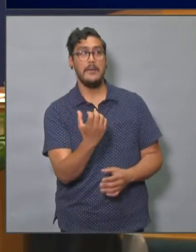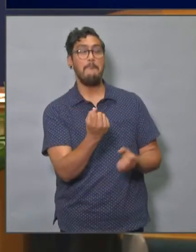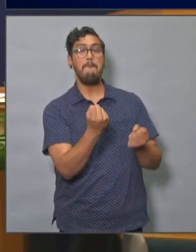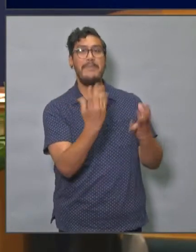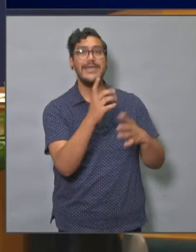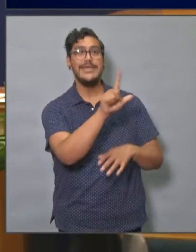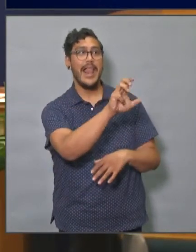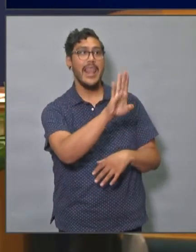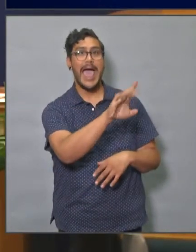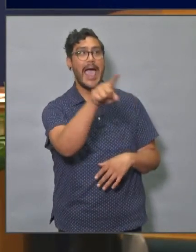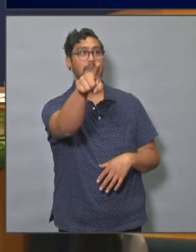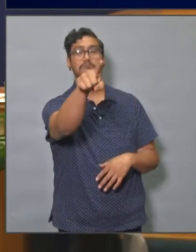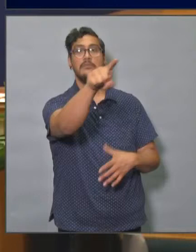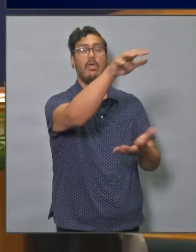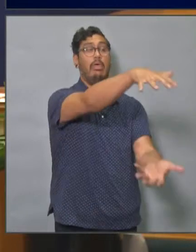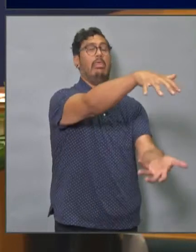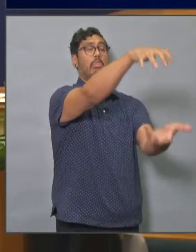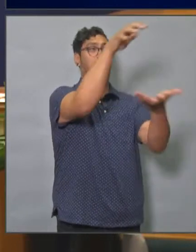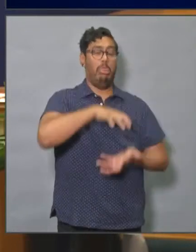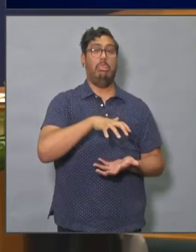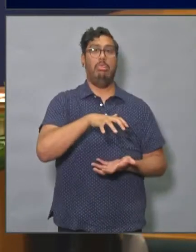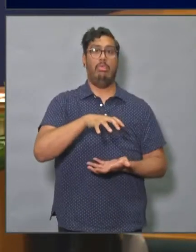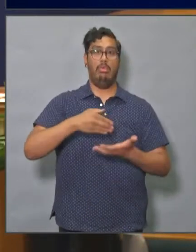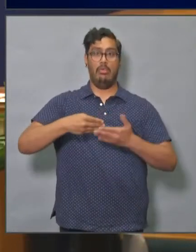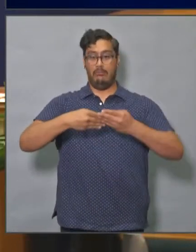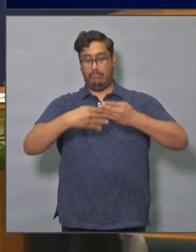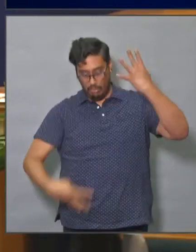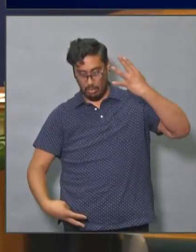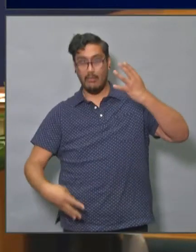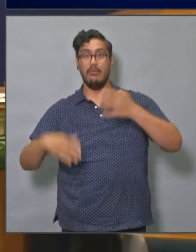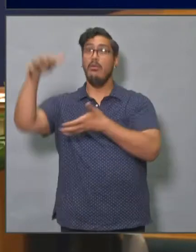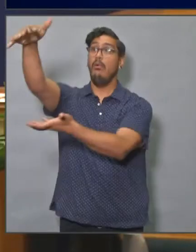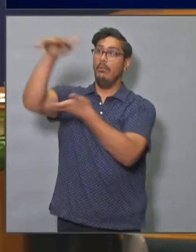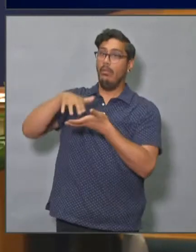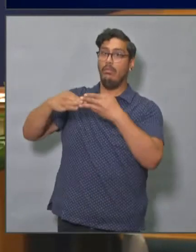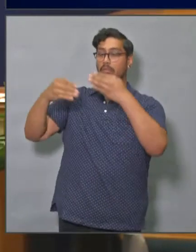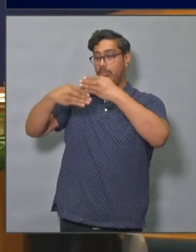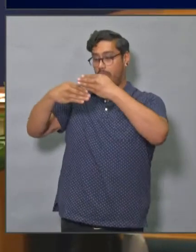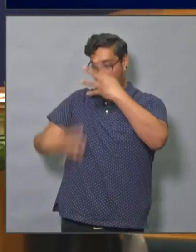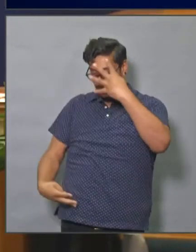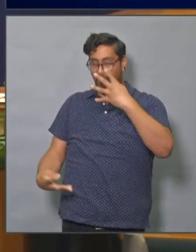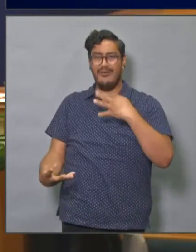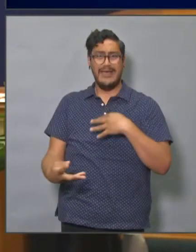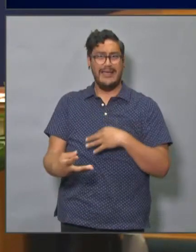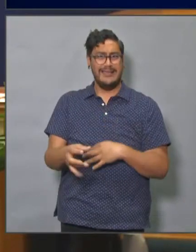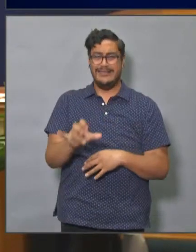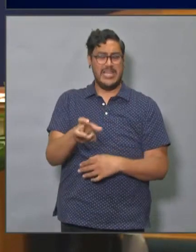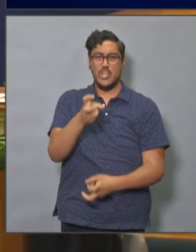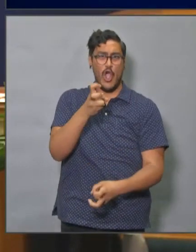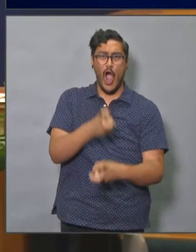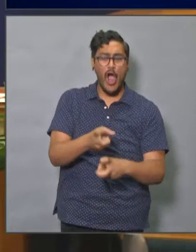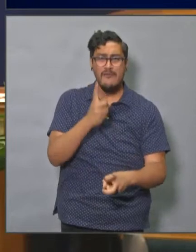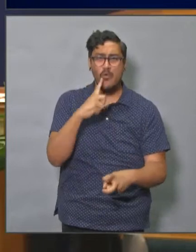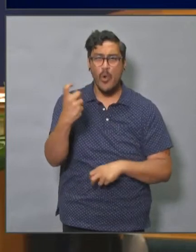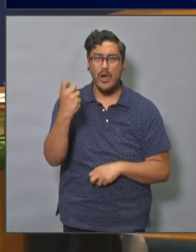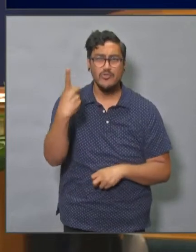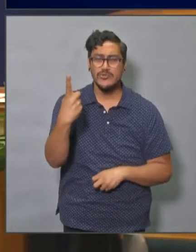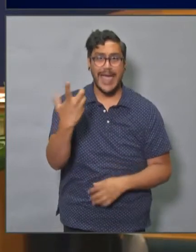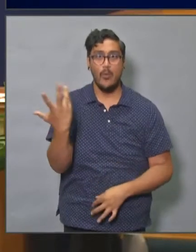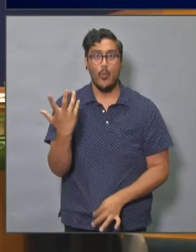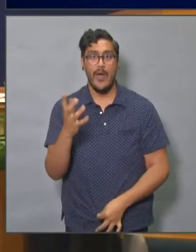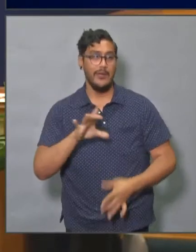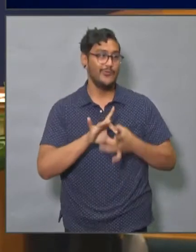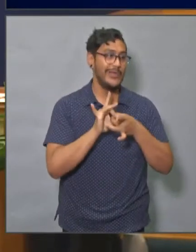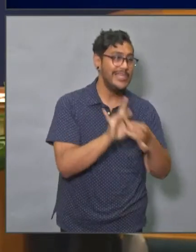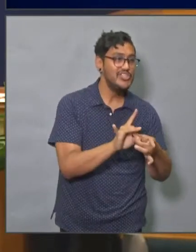that were not submitted to us in a timely way. And it makes it really hard to understand exactly what the relationship is between